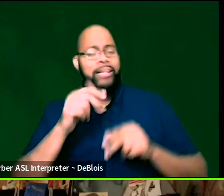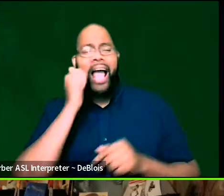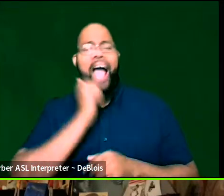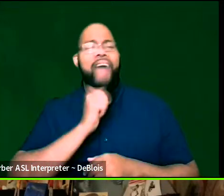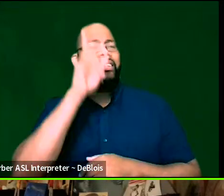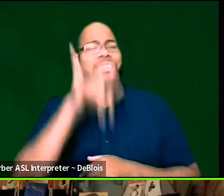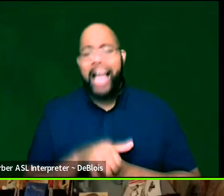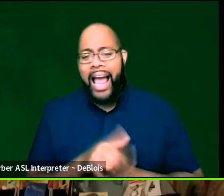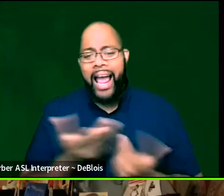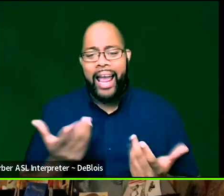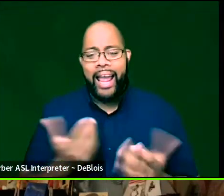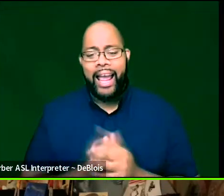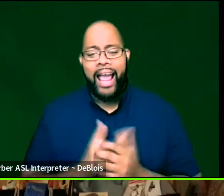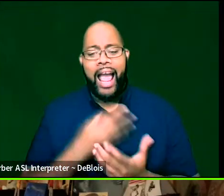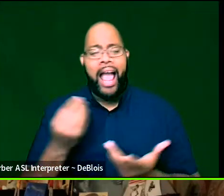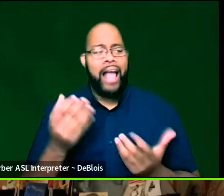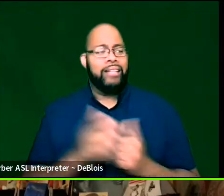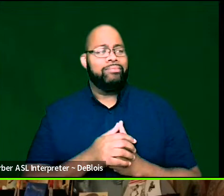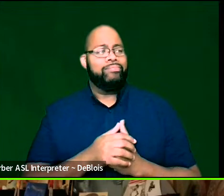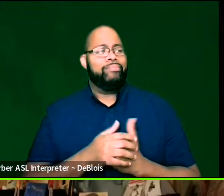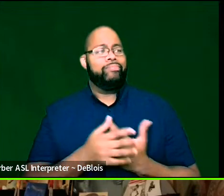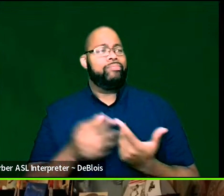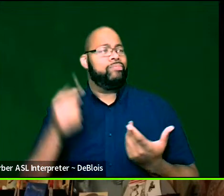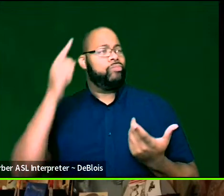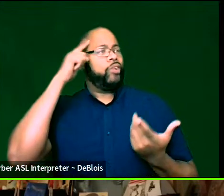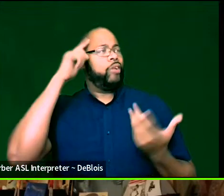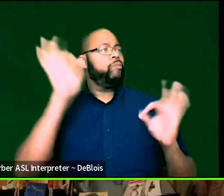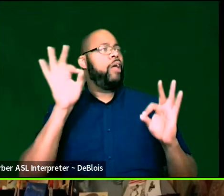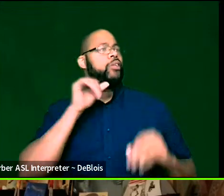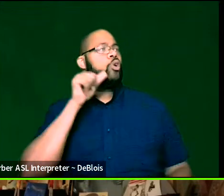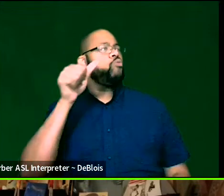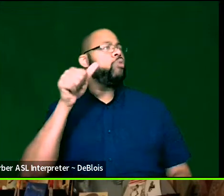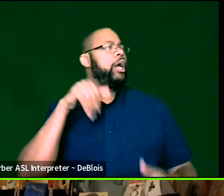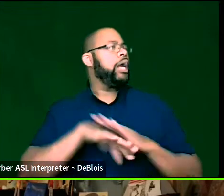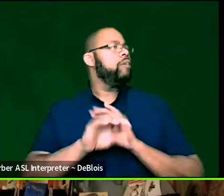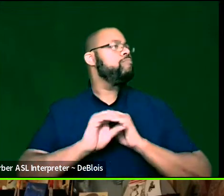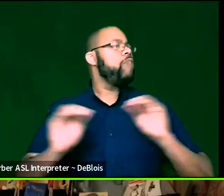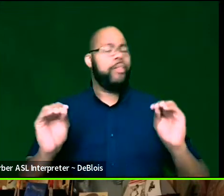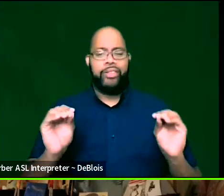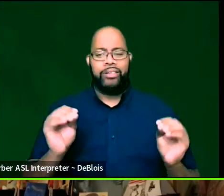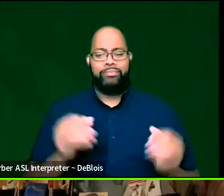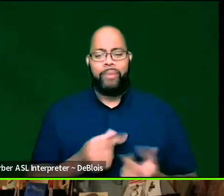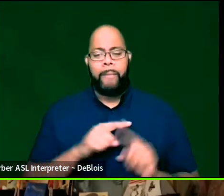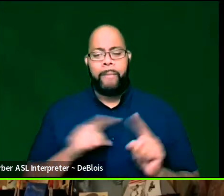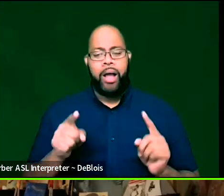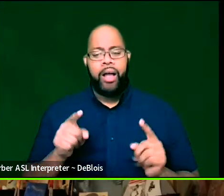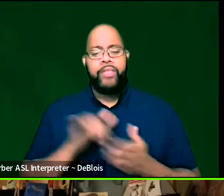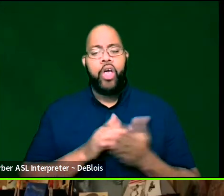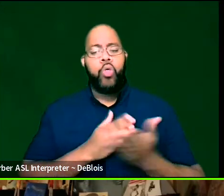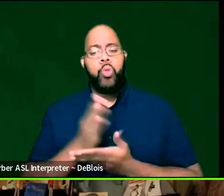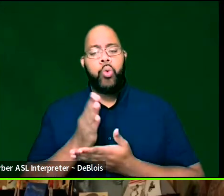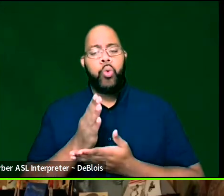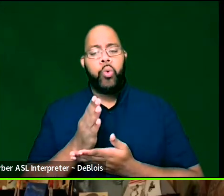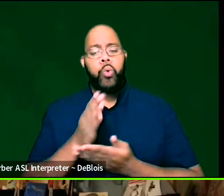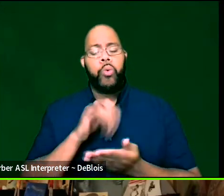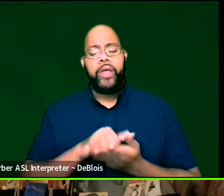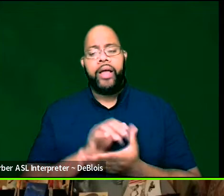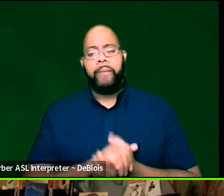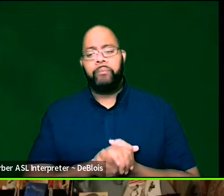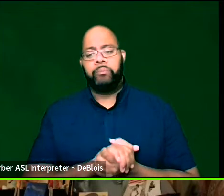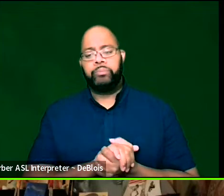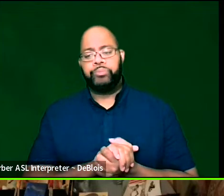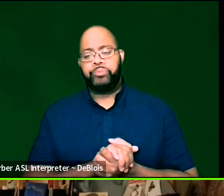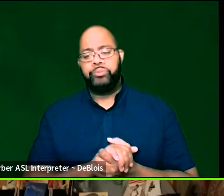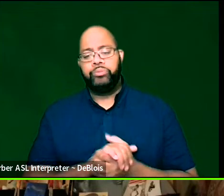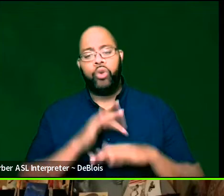every day and not ring the doorbell. But it was through the fact that in